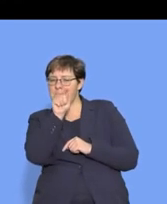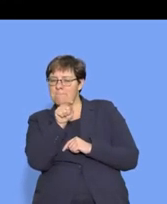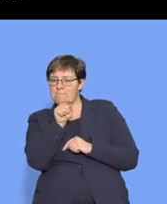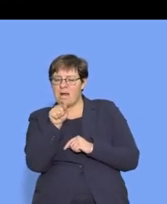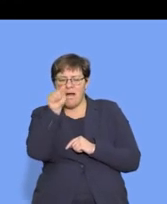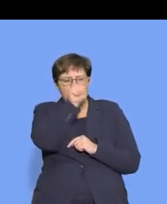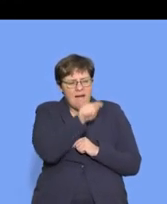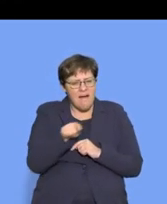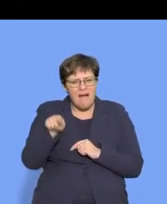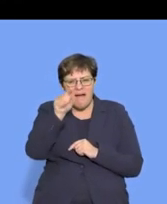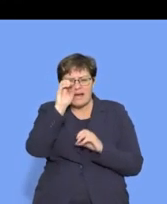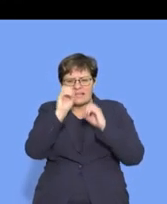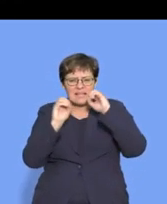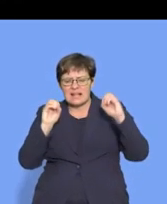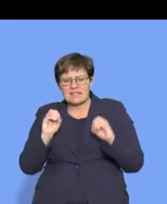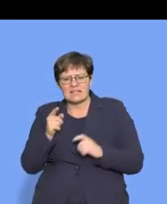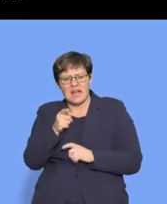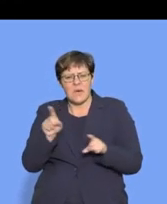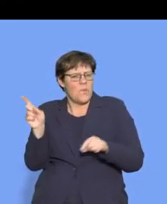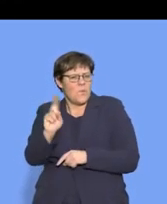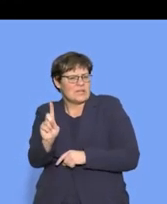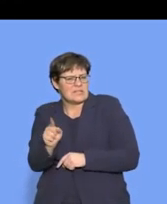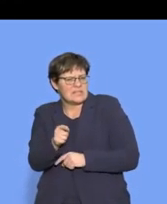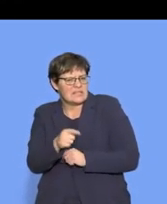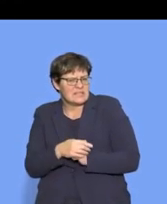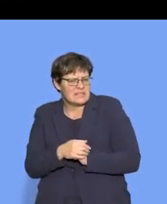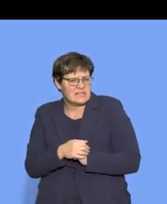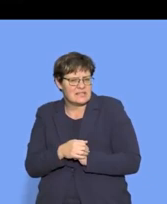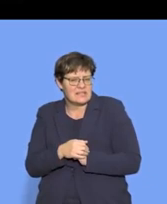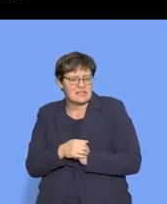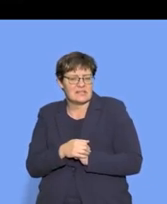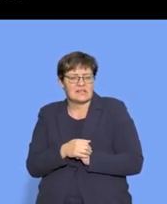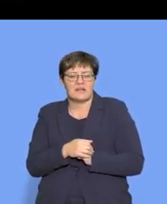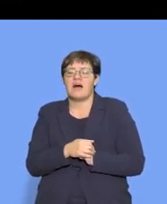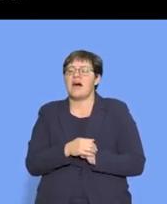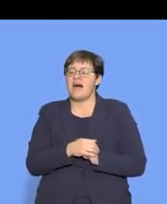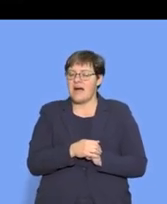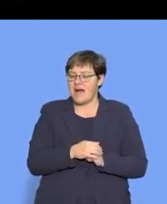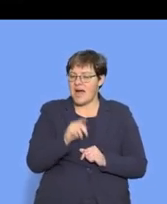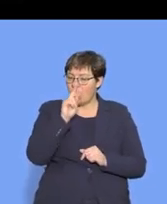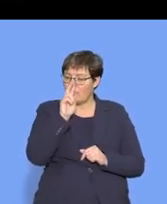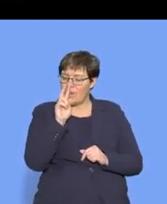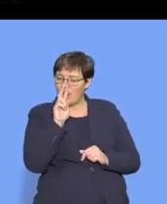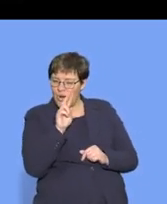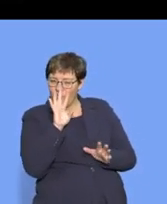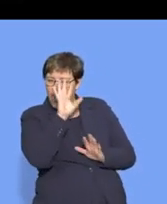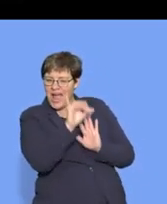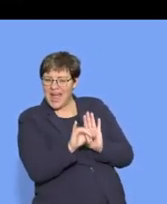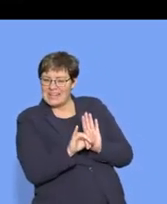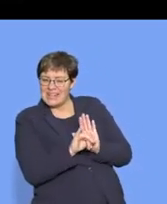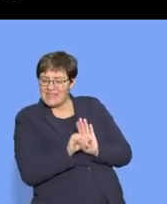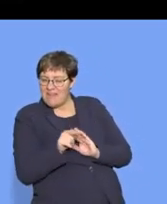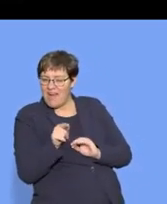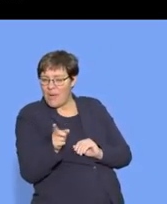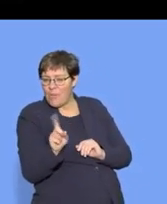here. What type of cells are they? What can we look for to help us identify what type